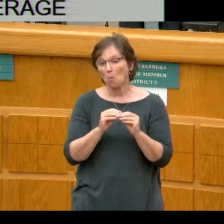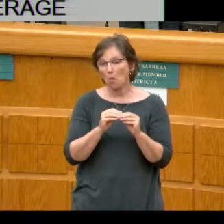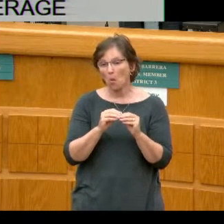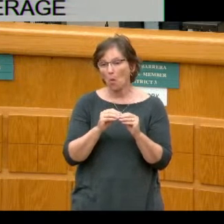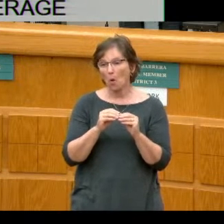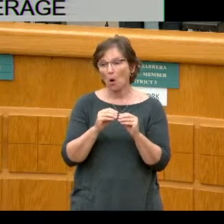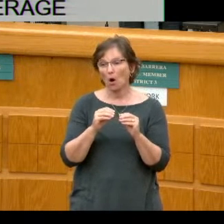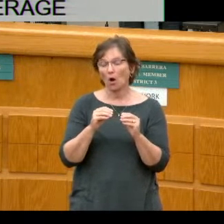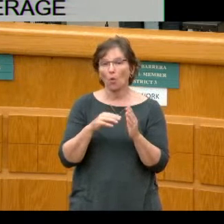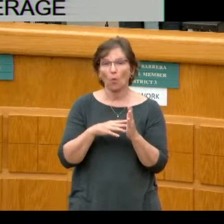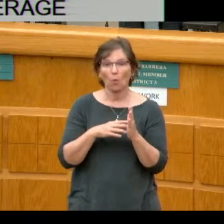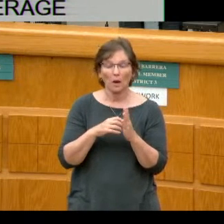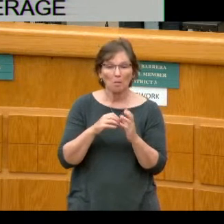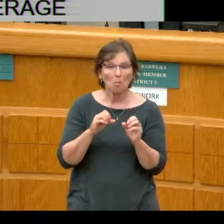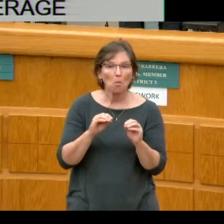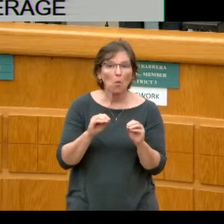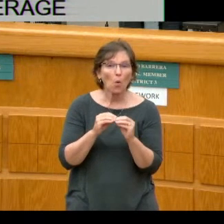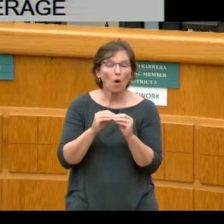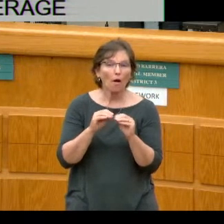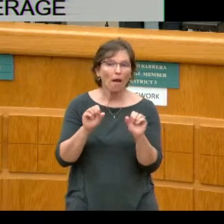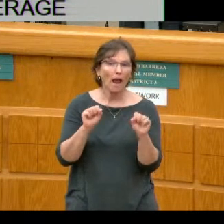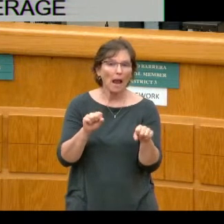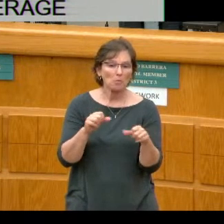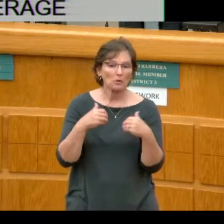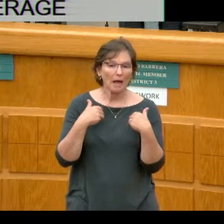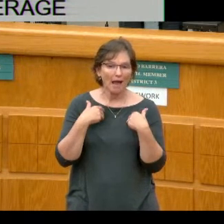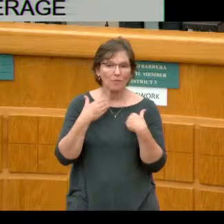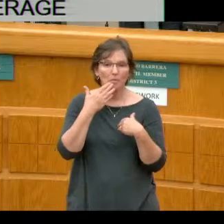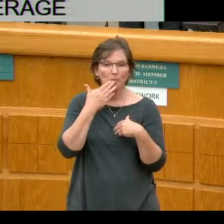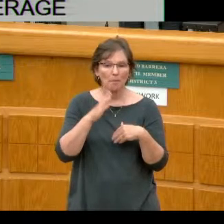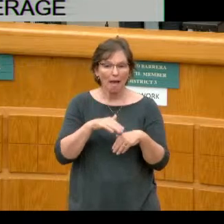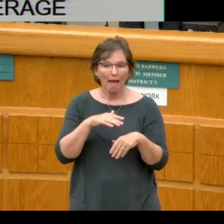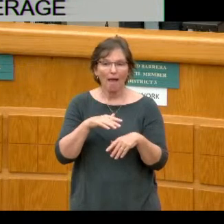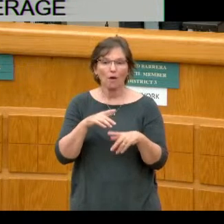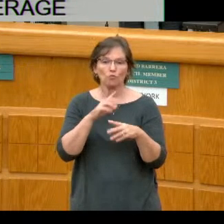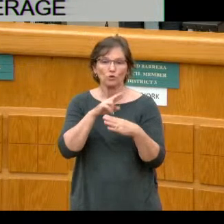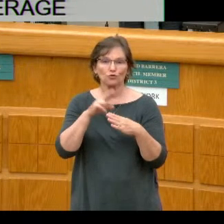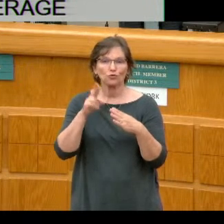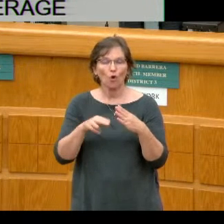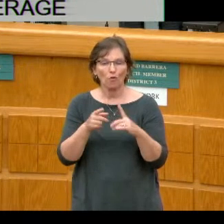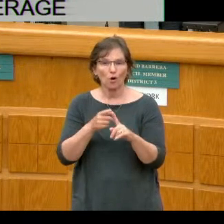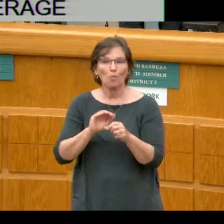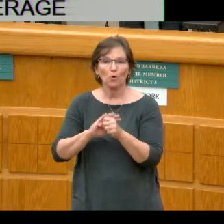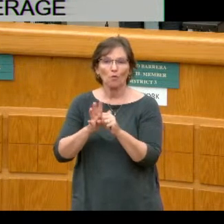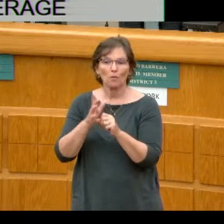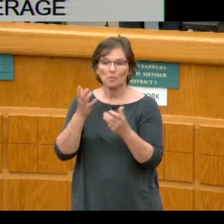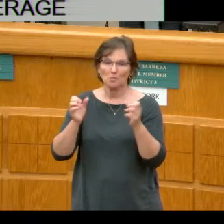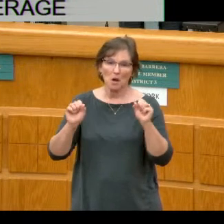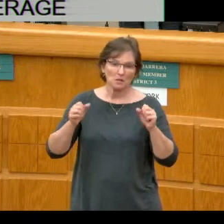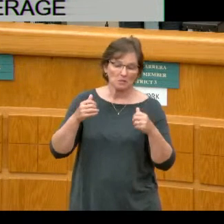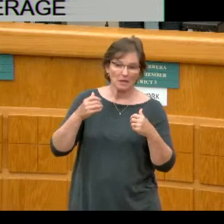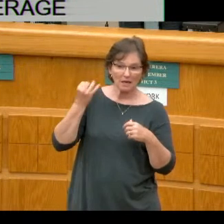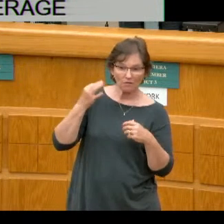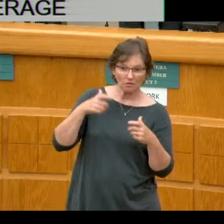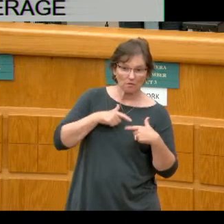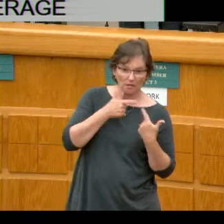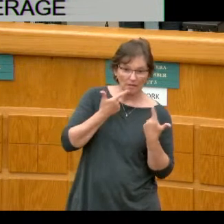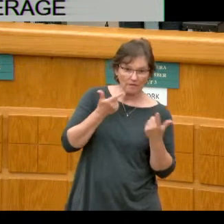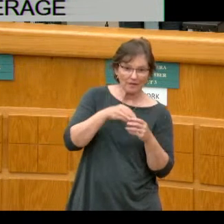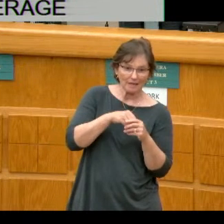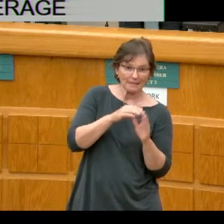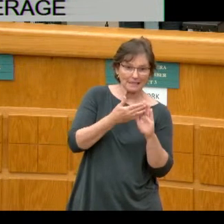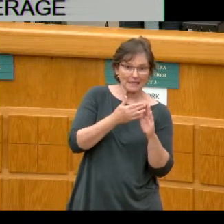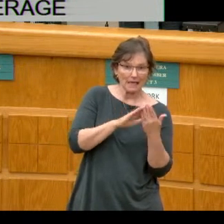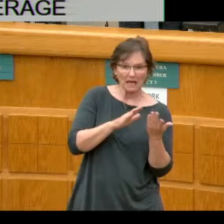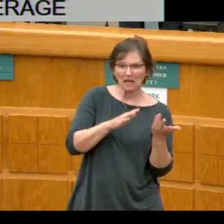take-home message. Just because you're not in Nueces, just because you're not in downtown Corpus Christi or down along the SPID,